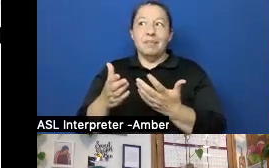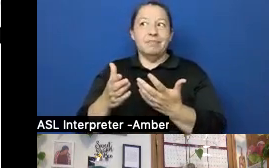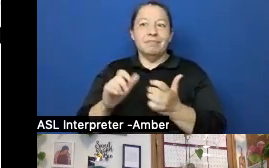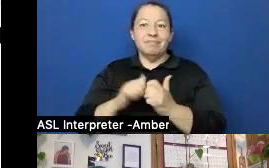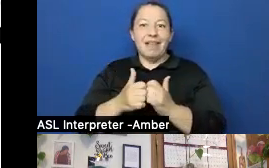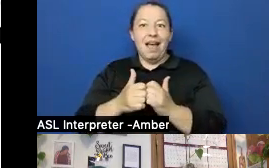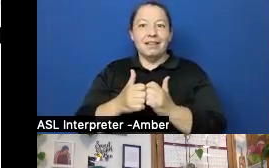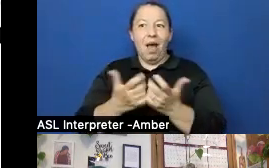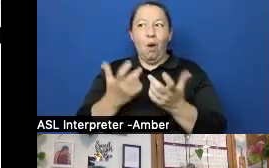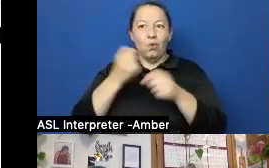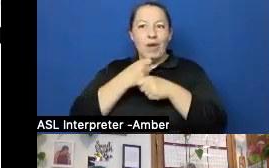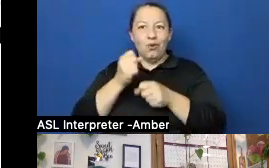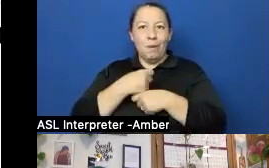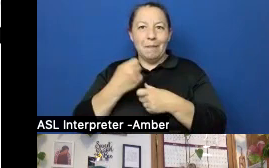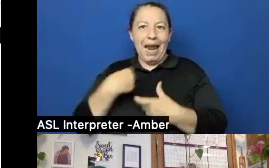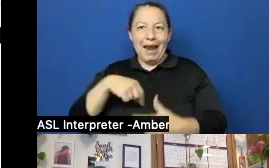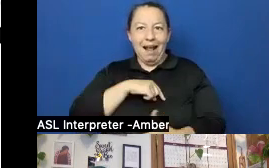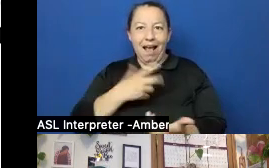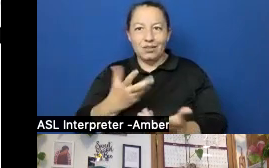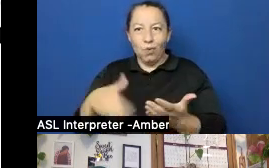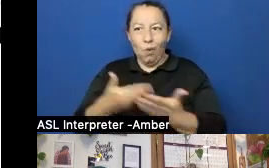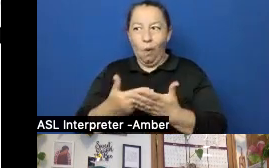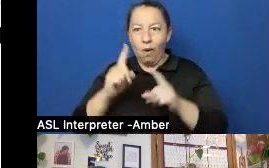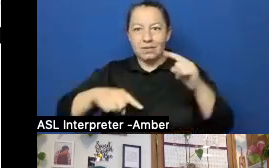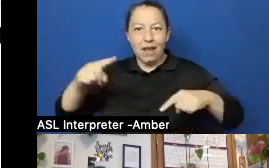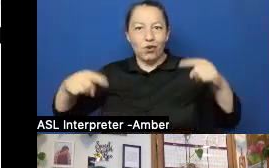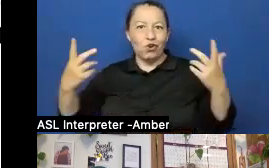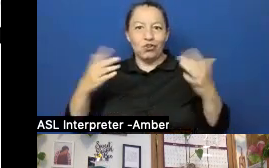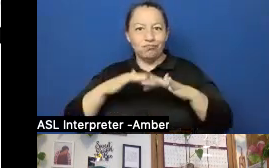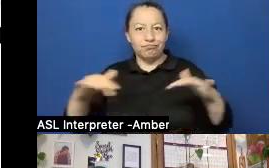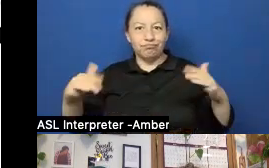all very diverse with our bodies. So that's intersex.